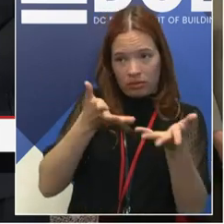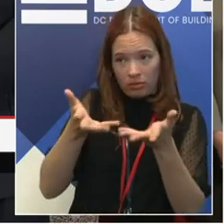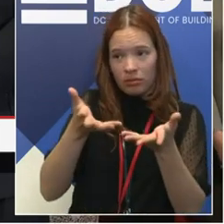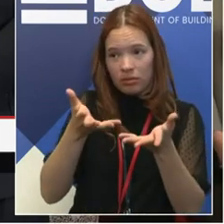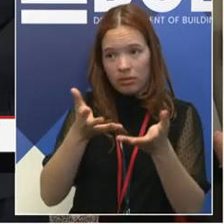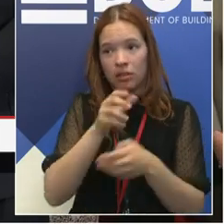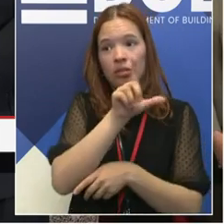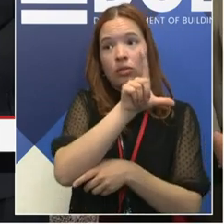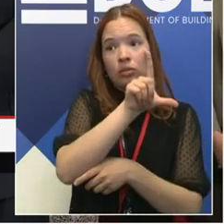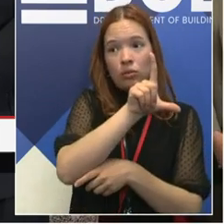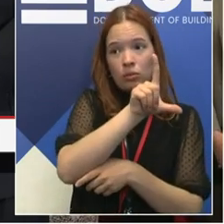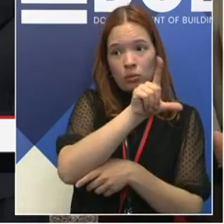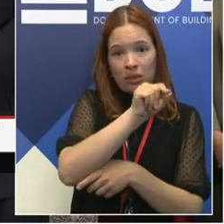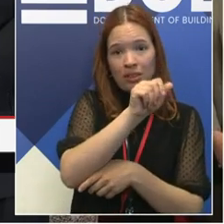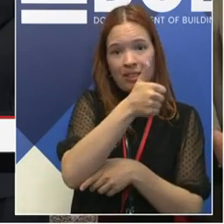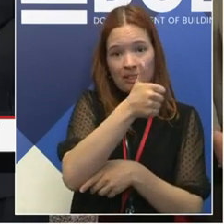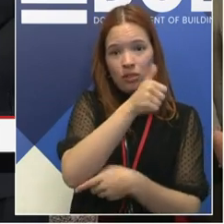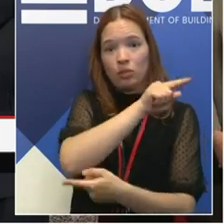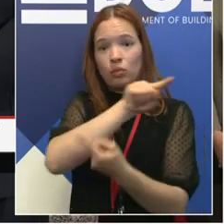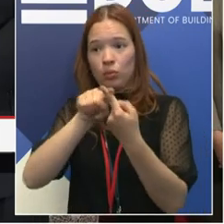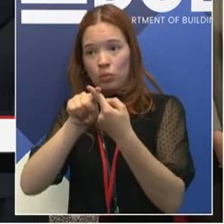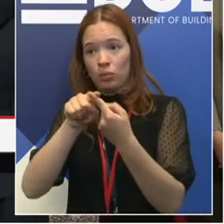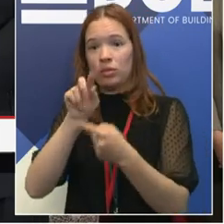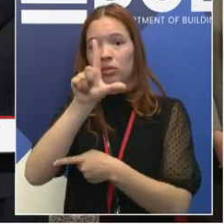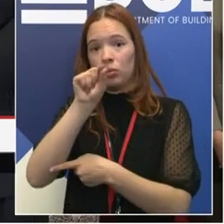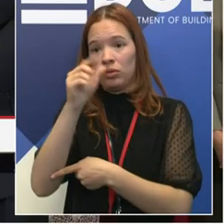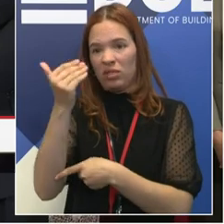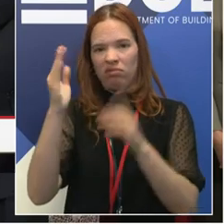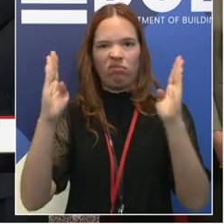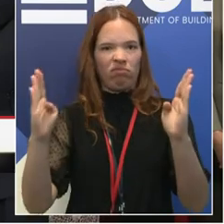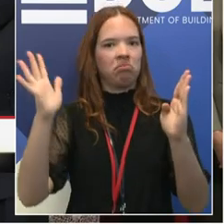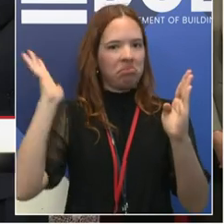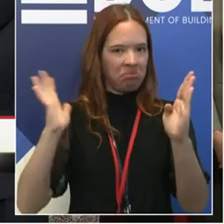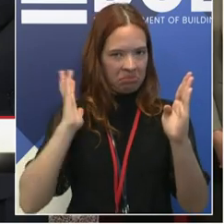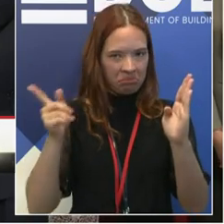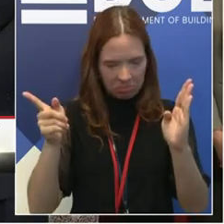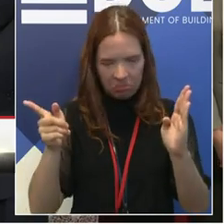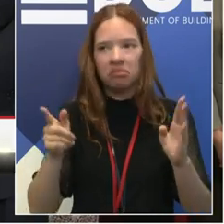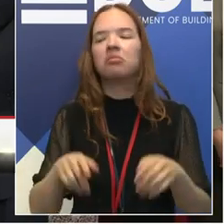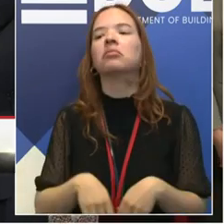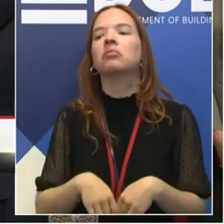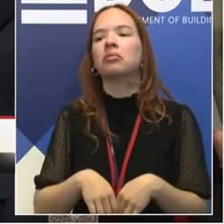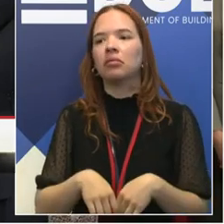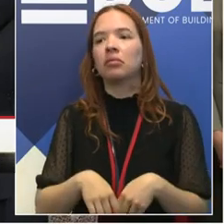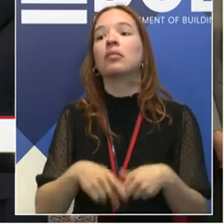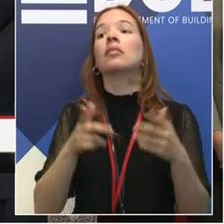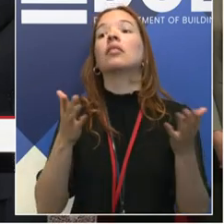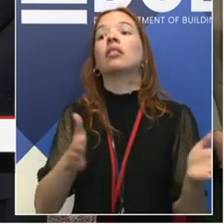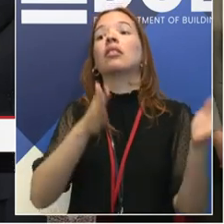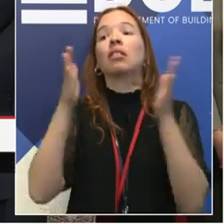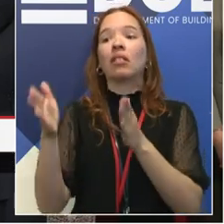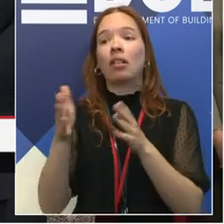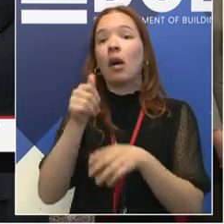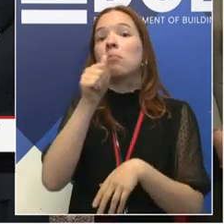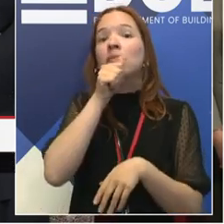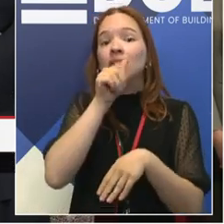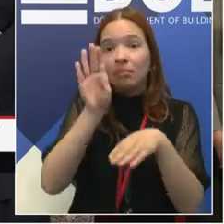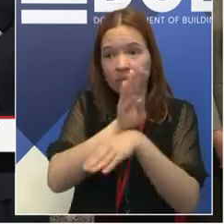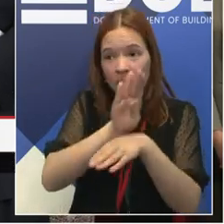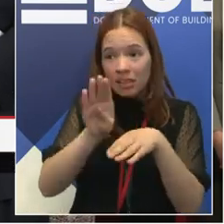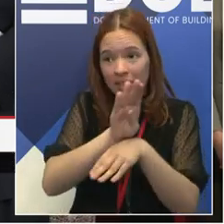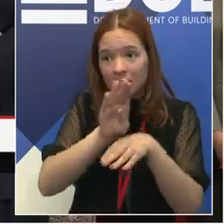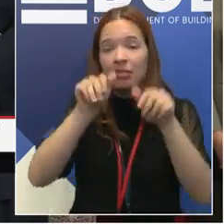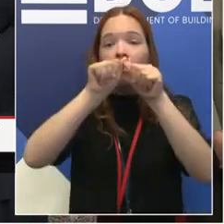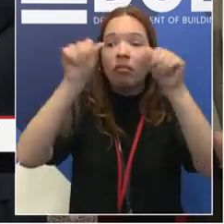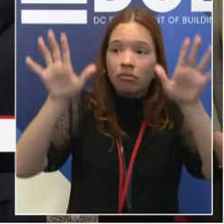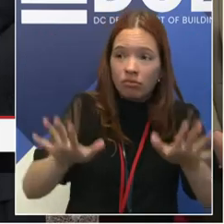2015. In the private sector, Director Hanlon practiced architecture, managed large budgets, and served in